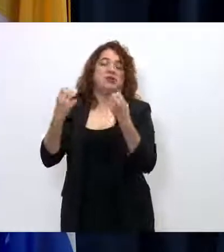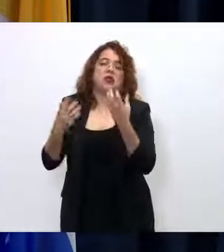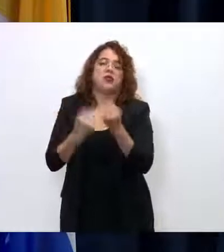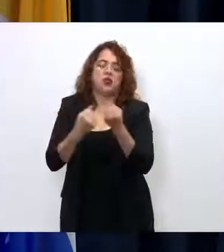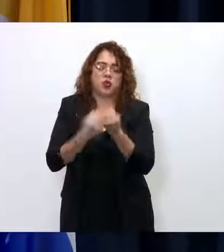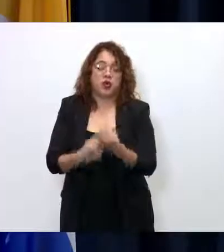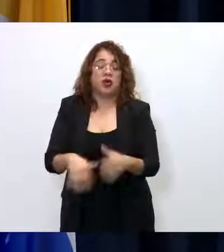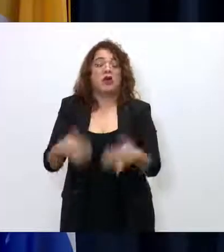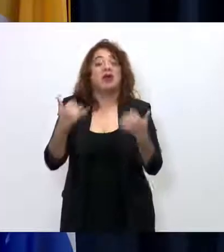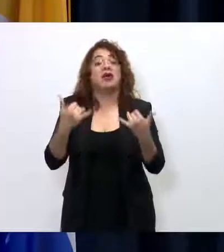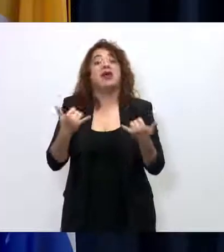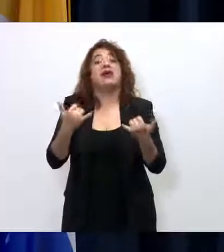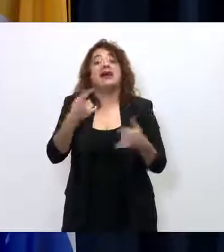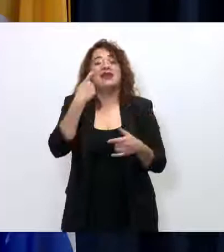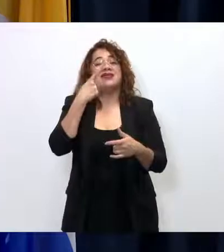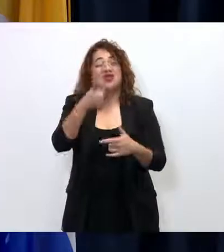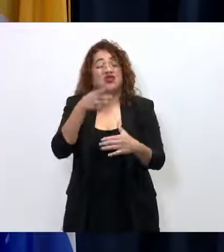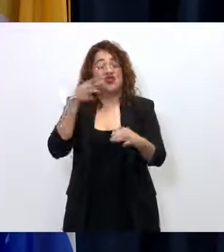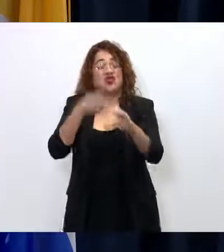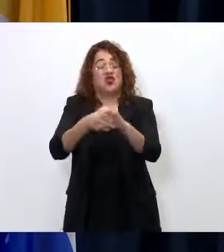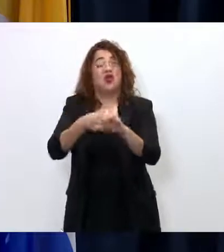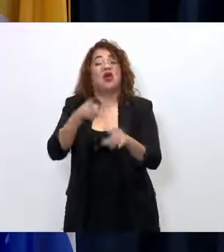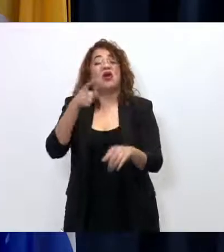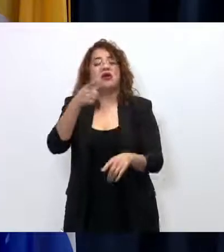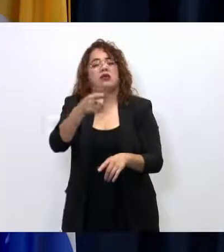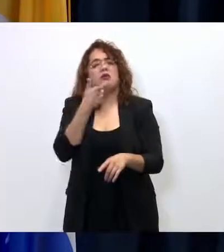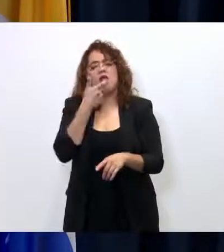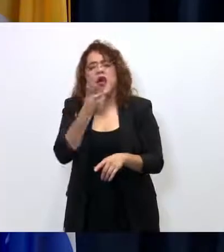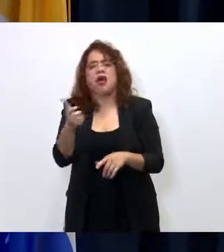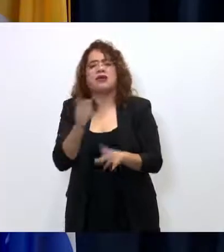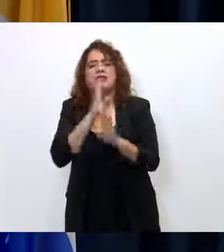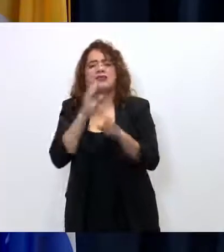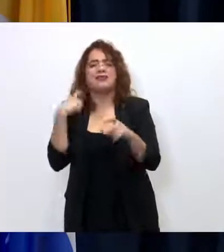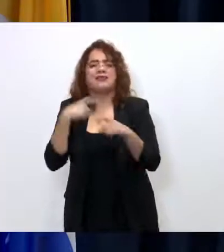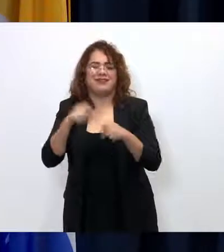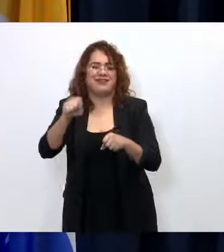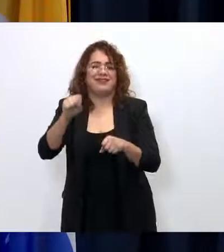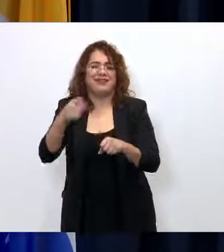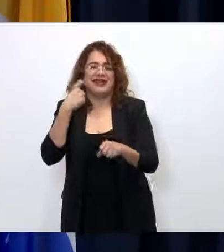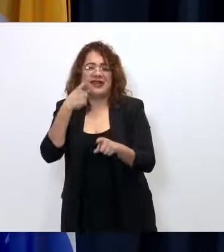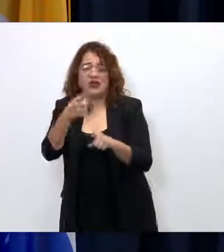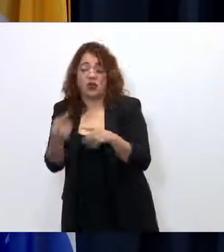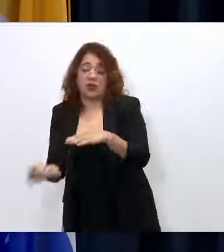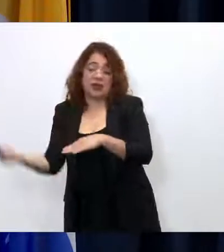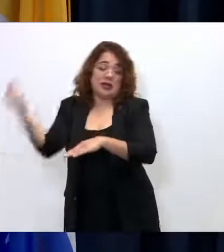along with our Mayor, Garcia. Thank you for joining us. That is all for today.